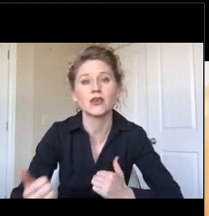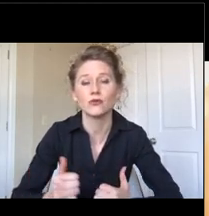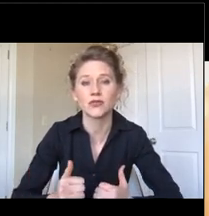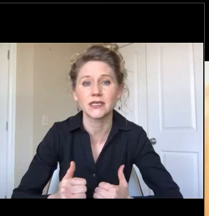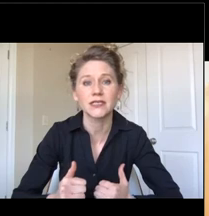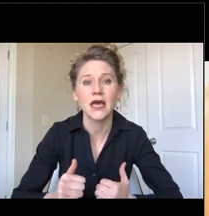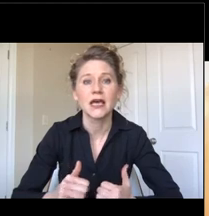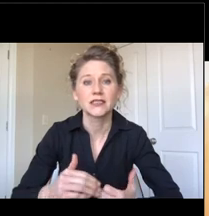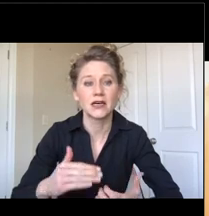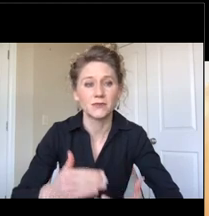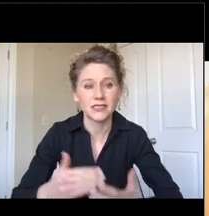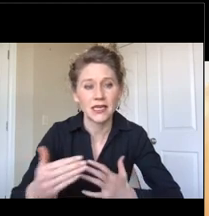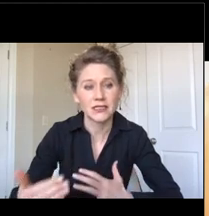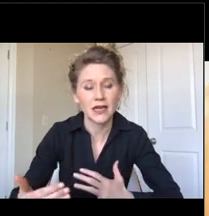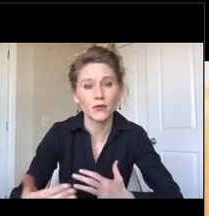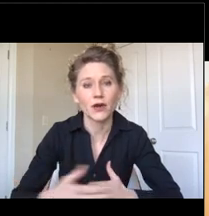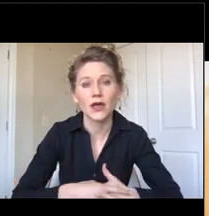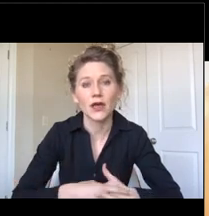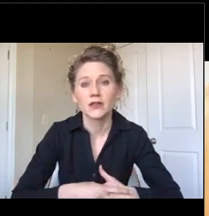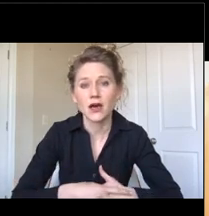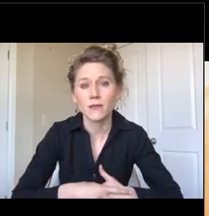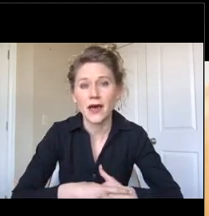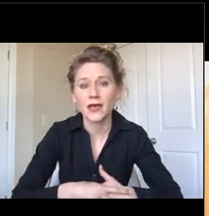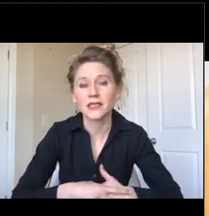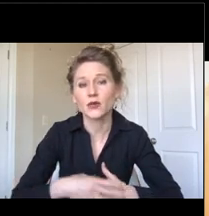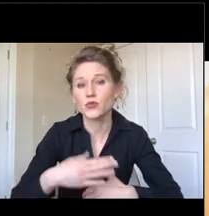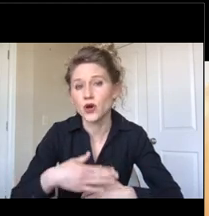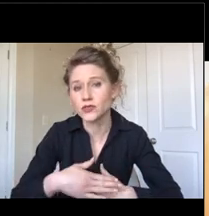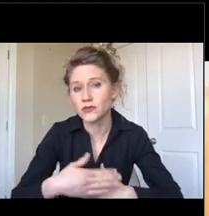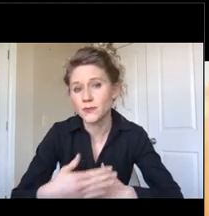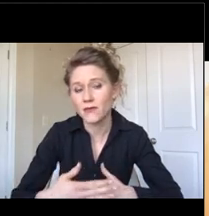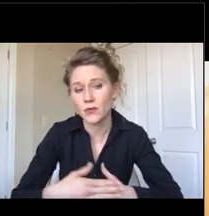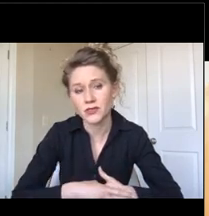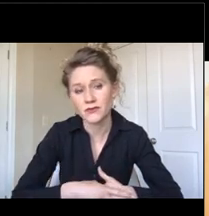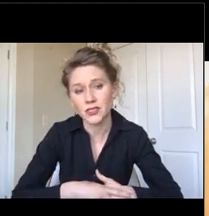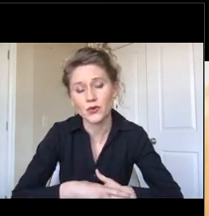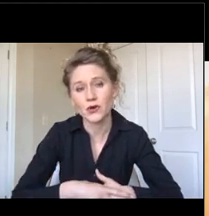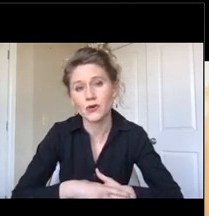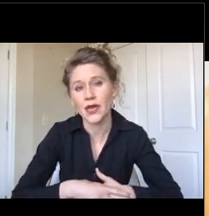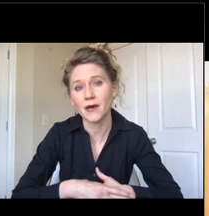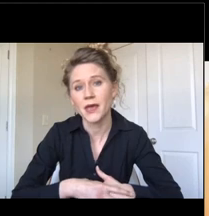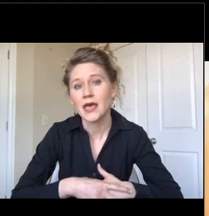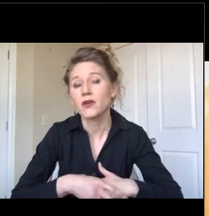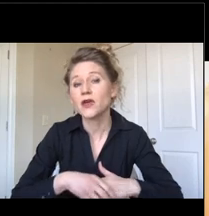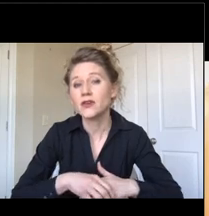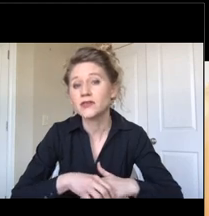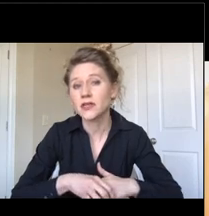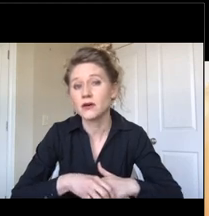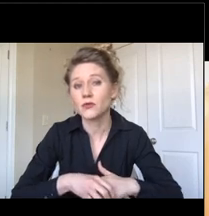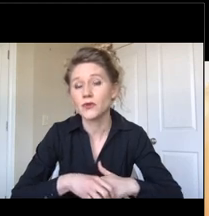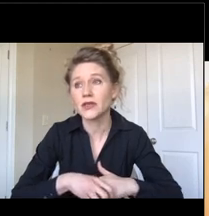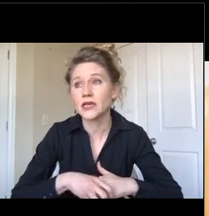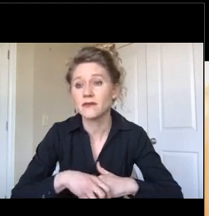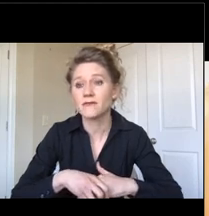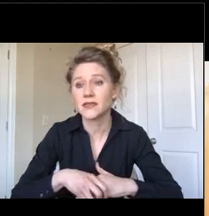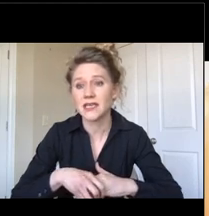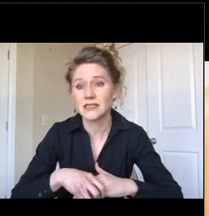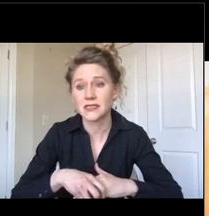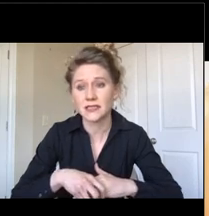he uses to maintain his network, talk about his approach to his pavement preservation program. Then I'll give you some